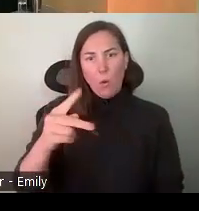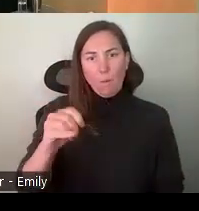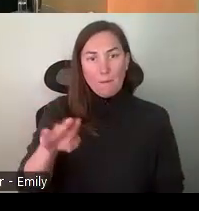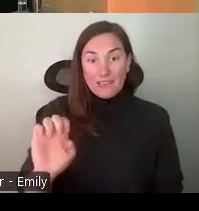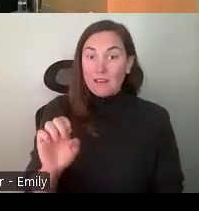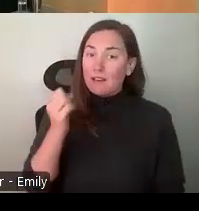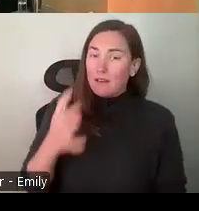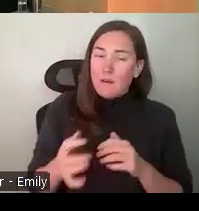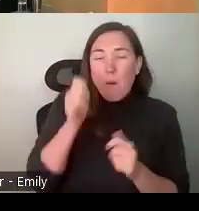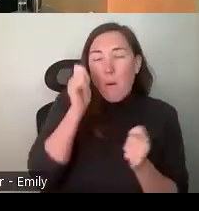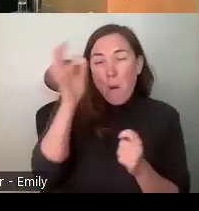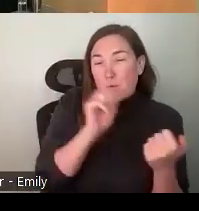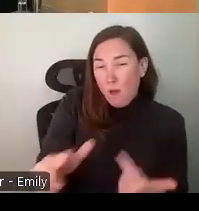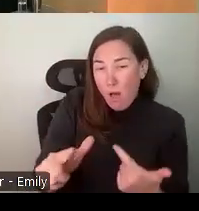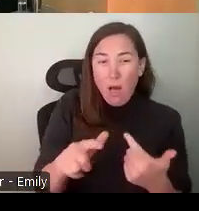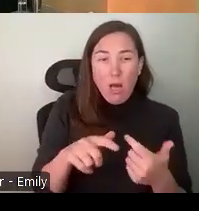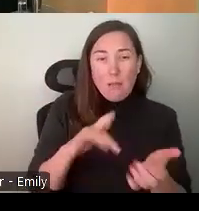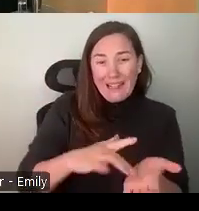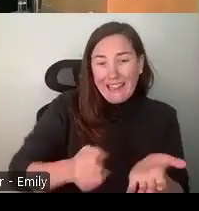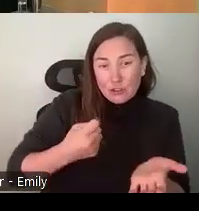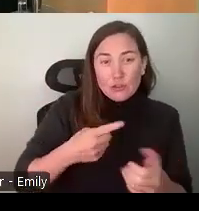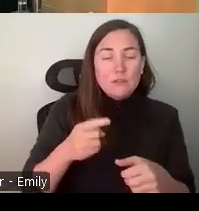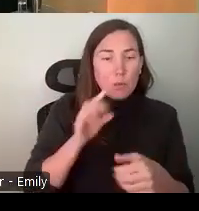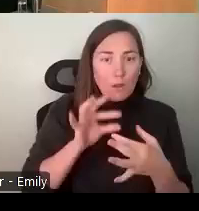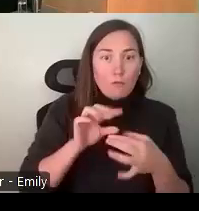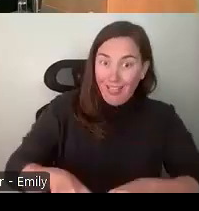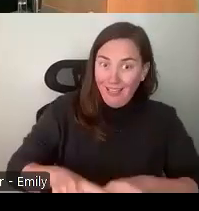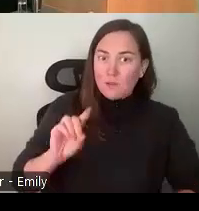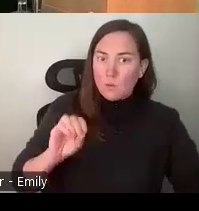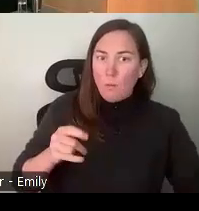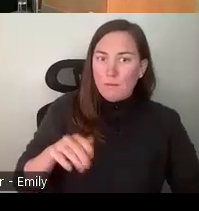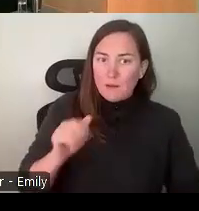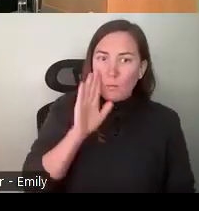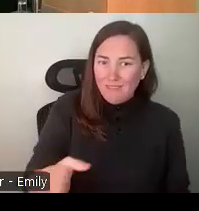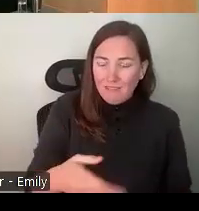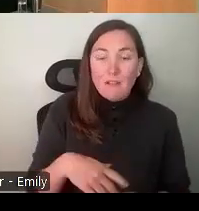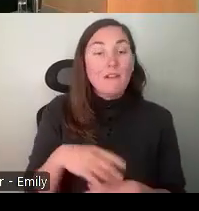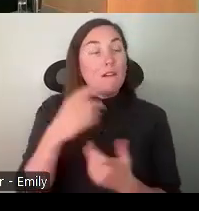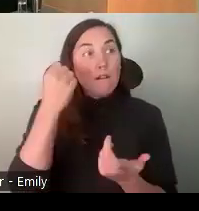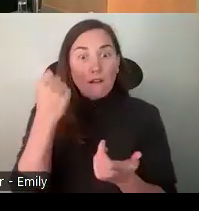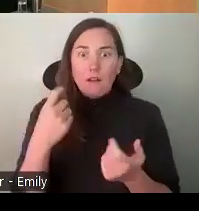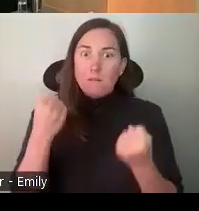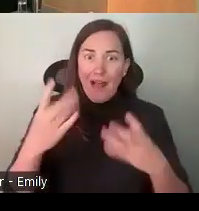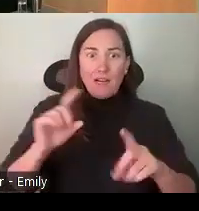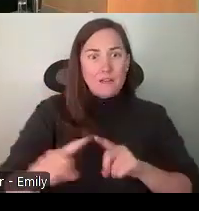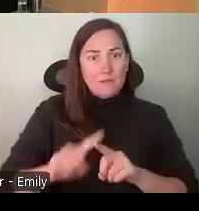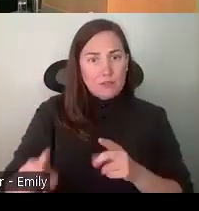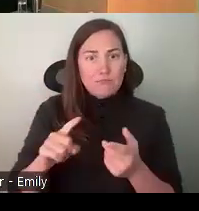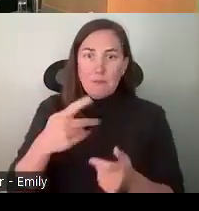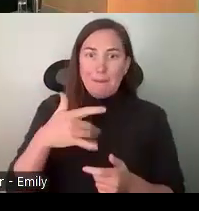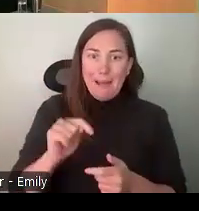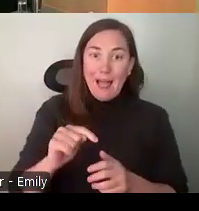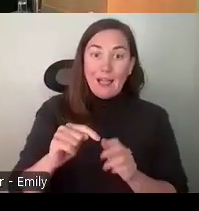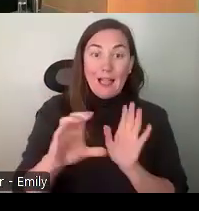antipsychotic medications act on dopamine. And it's been shown through a number of pivotal PET imaging